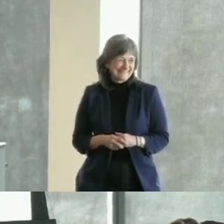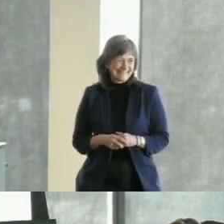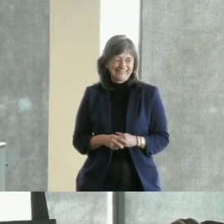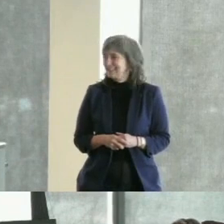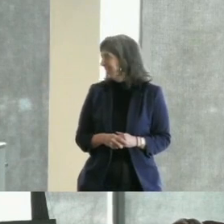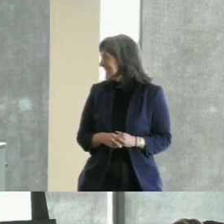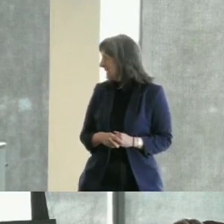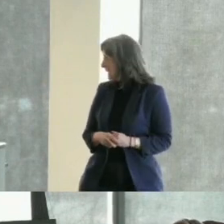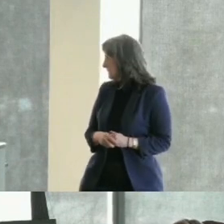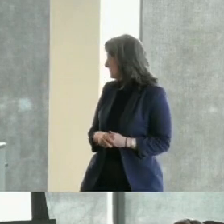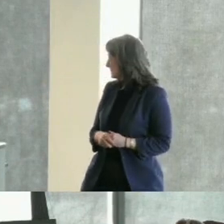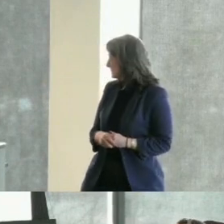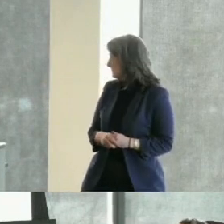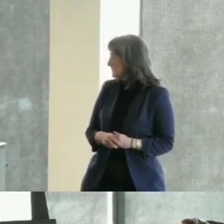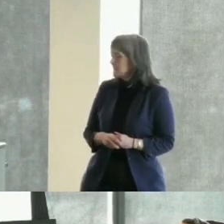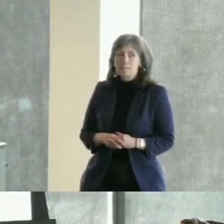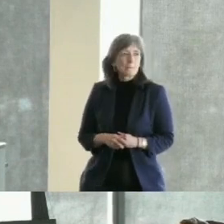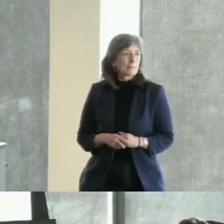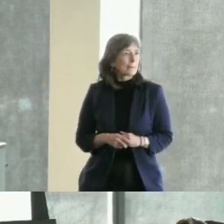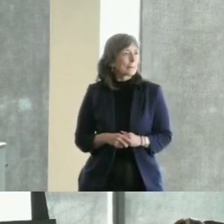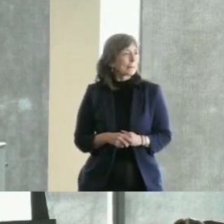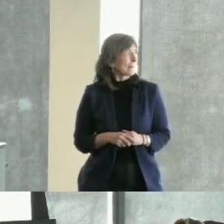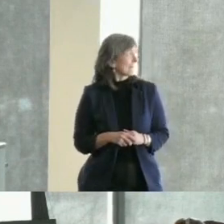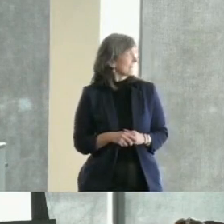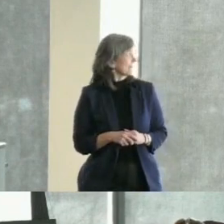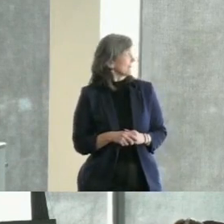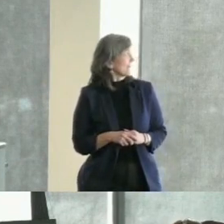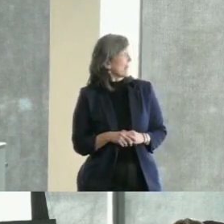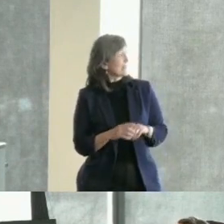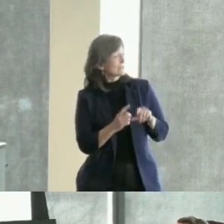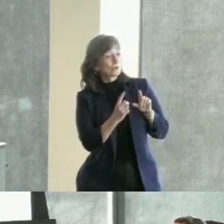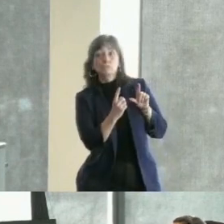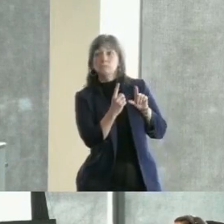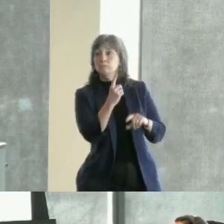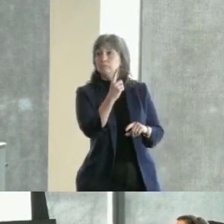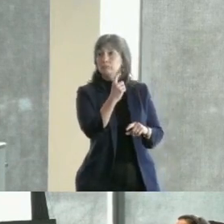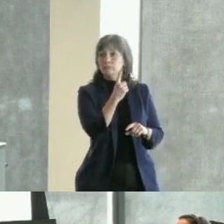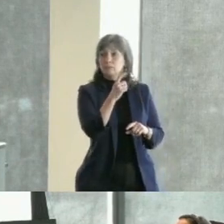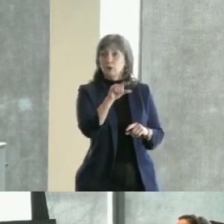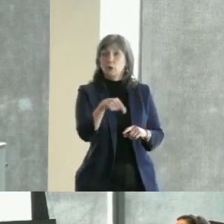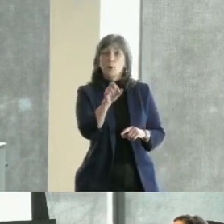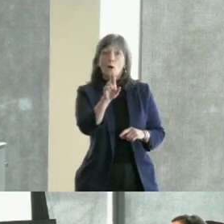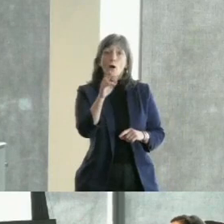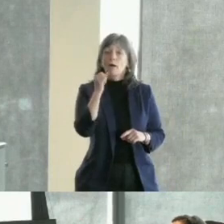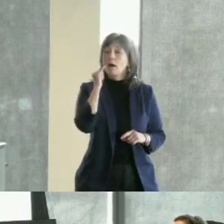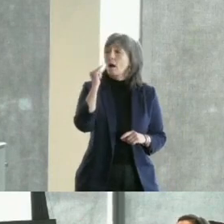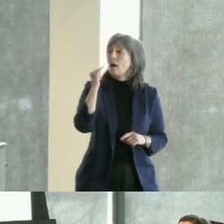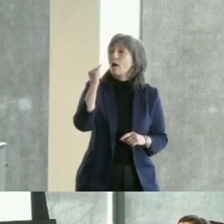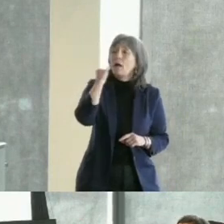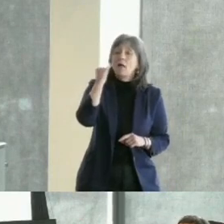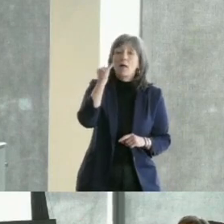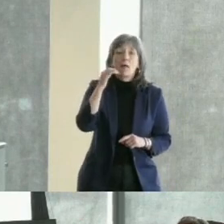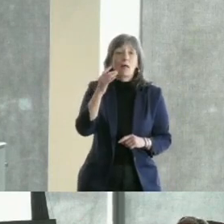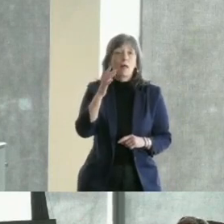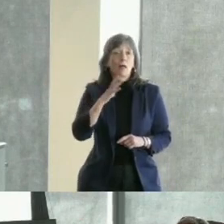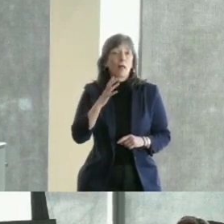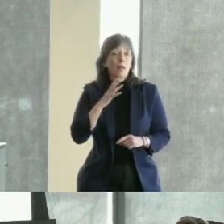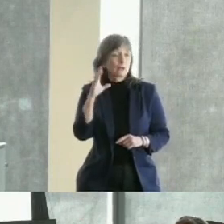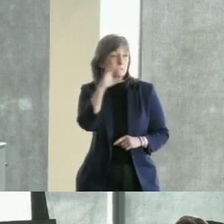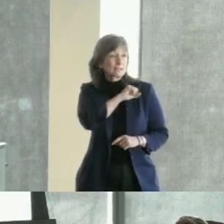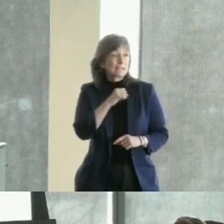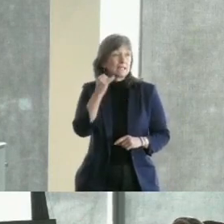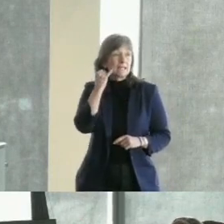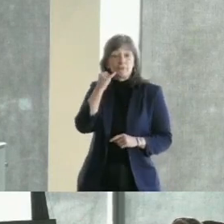And that's the QR code again, just in case. And that's the QR code again, in case you need it. If you ever need a QR code,